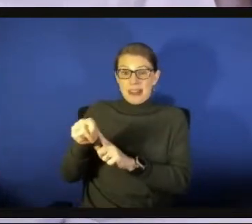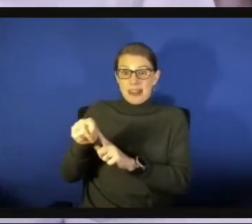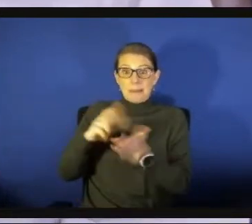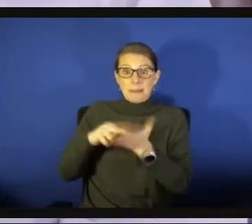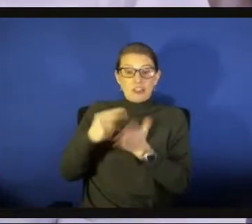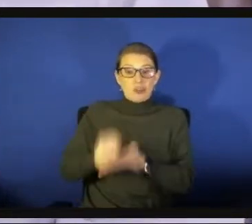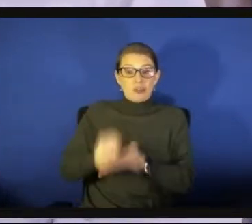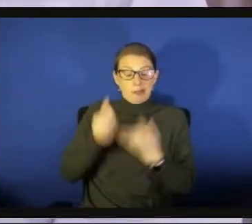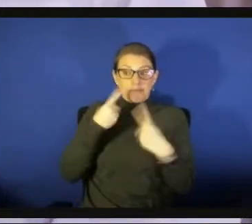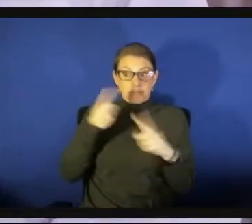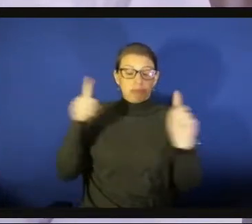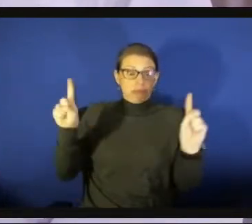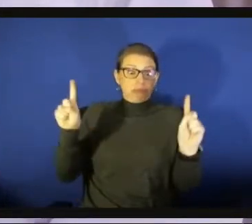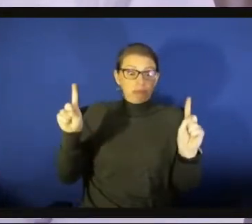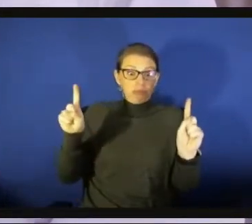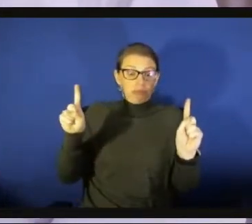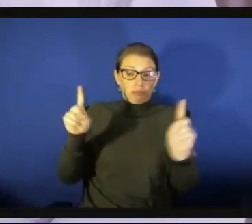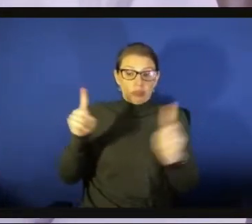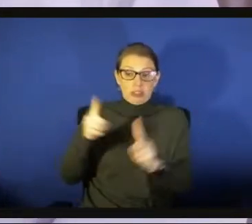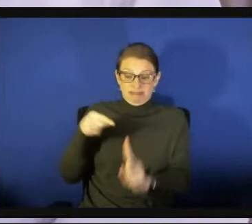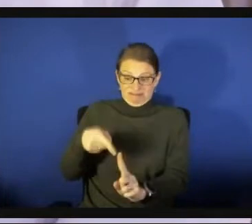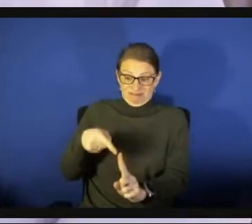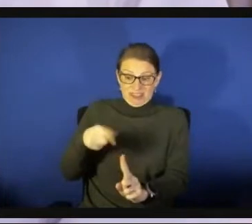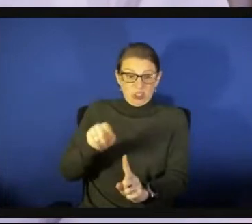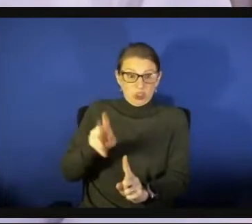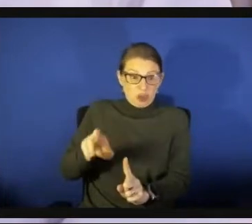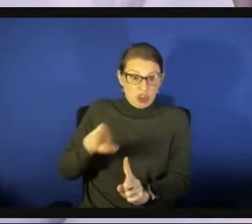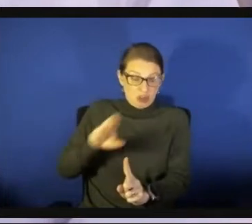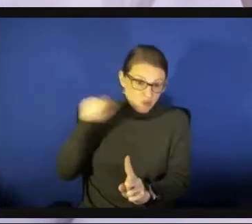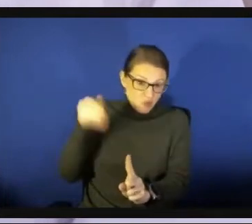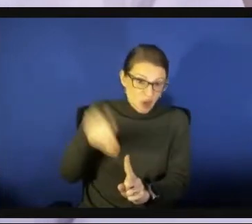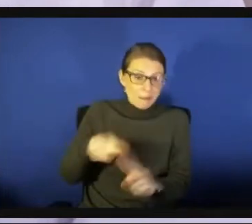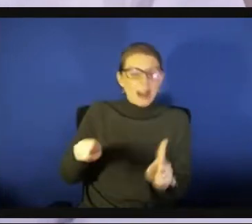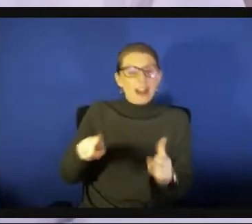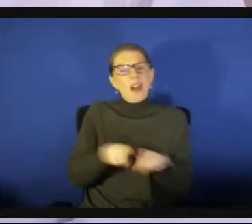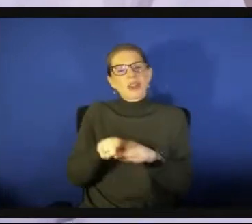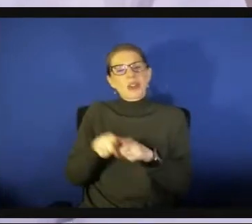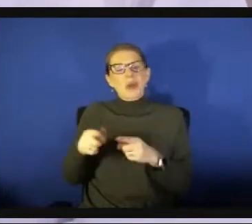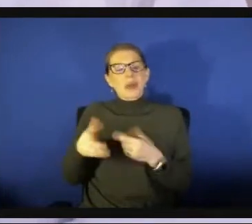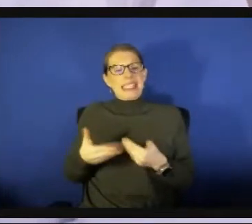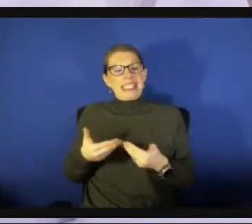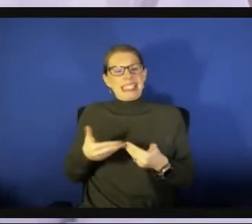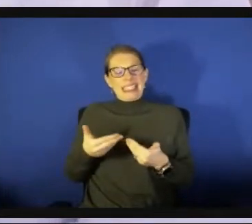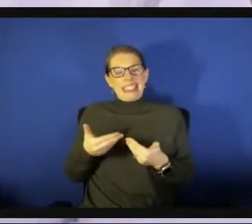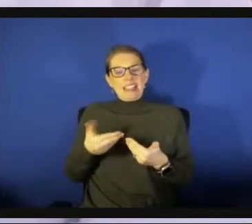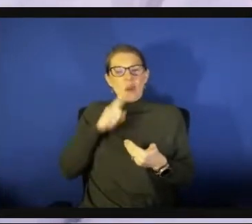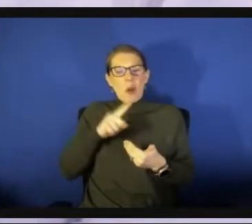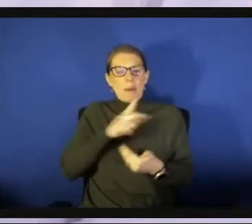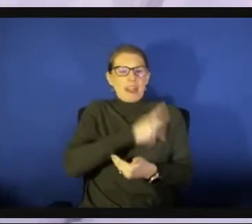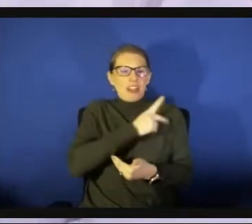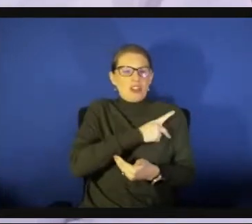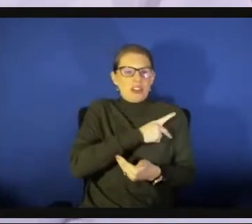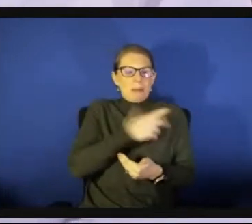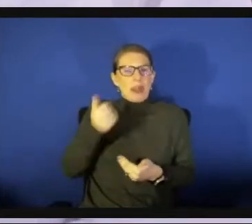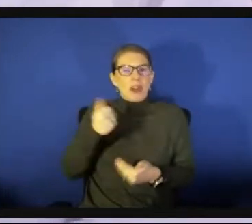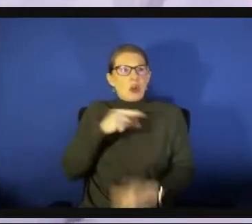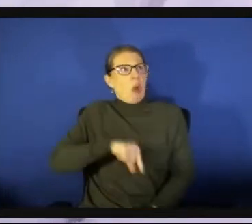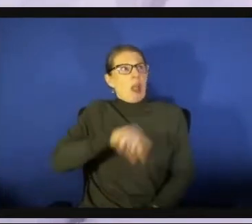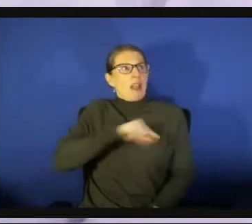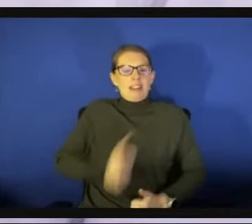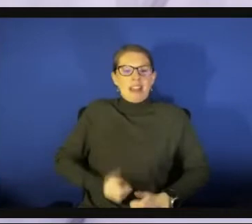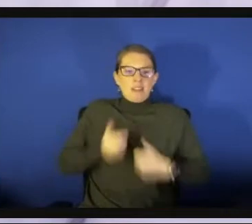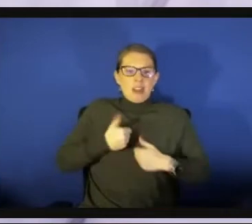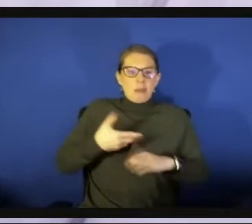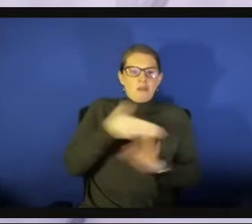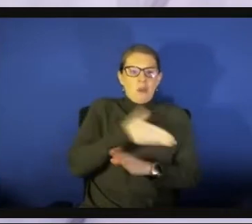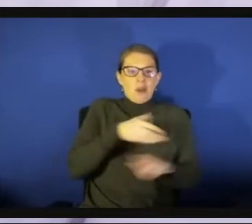effective against the tumor, but easier on the patient and a better quality of life during and after treatment. I'm just incredibly excited to be